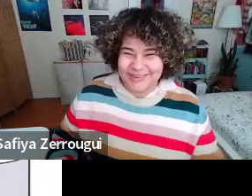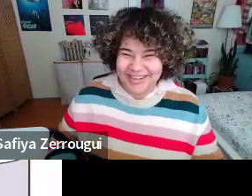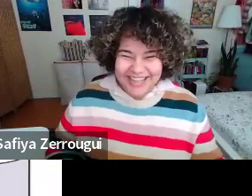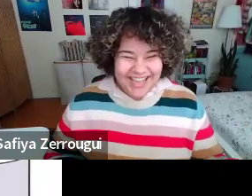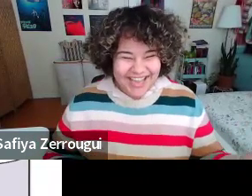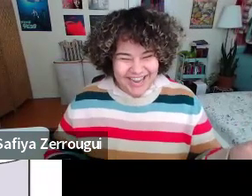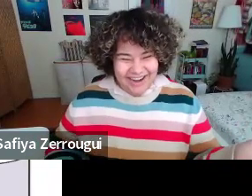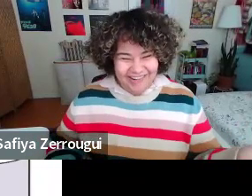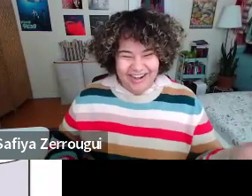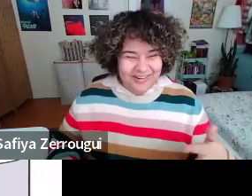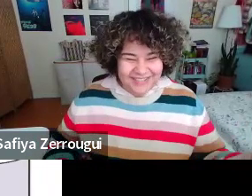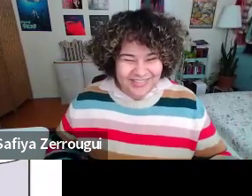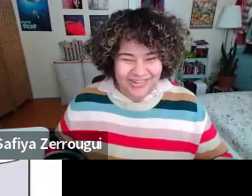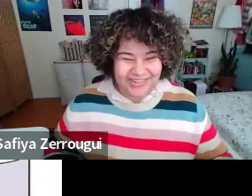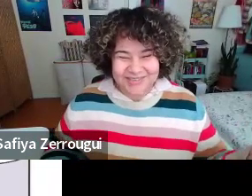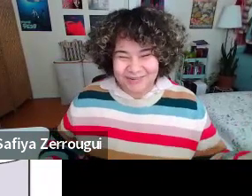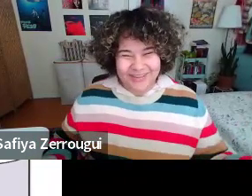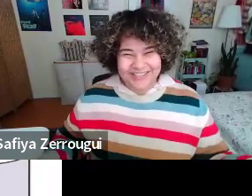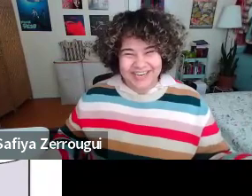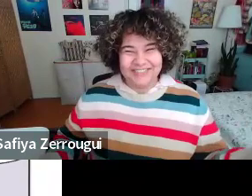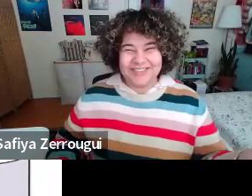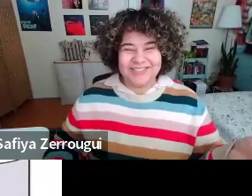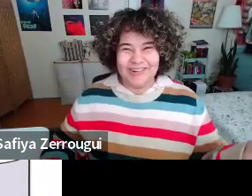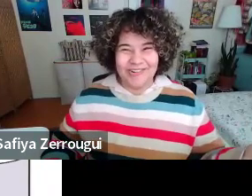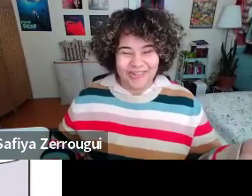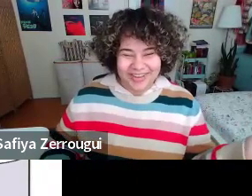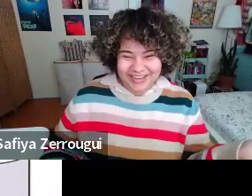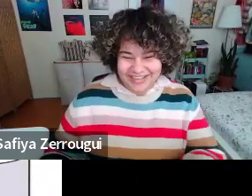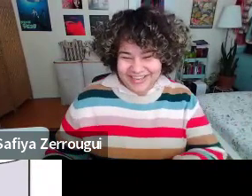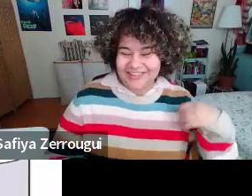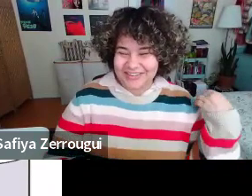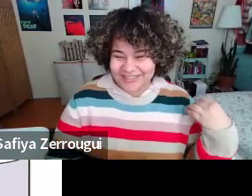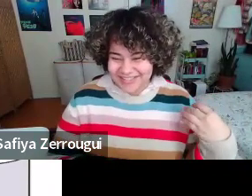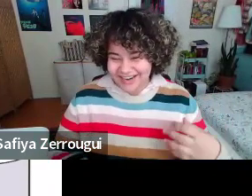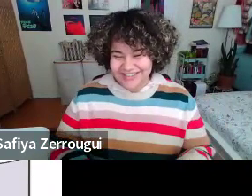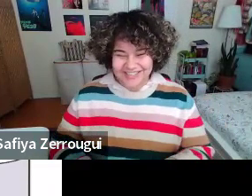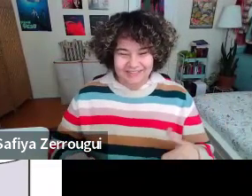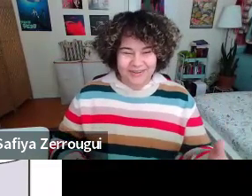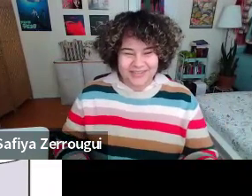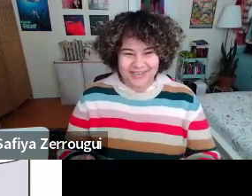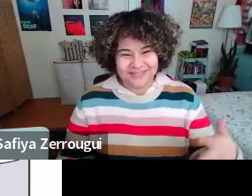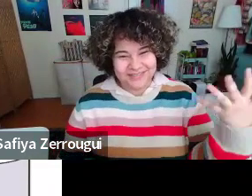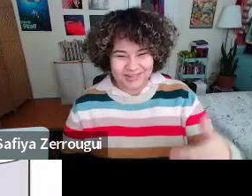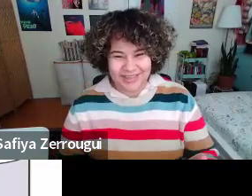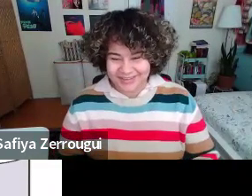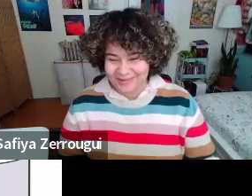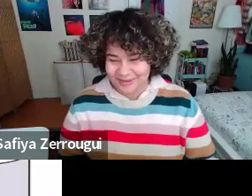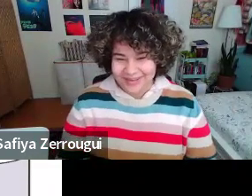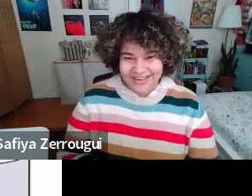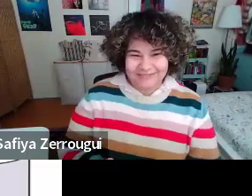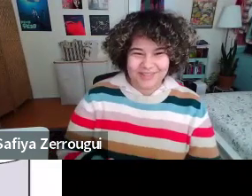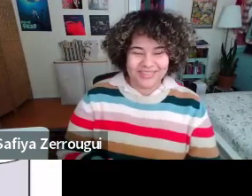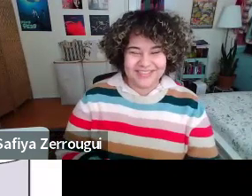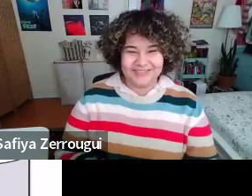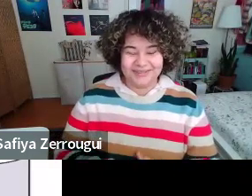Saturday school and how I always thought the girls who wore the hijab looked so cool, like in their different styles. And I wanted to kind of show that a little